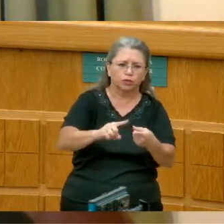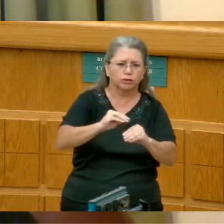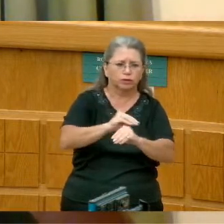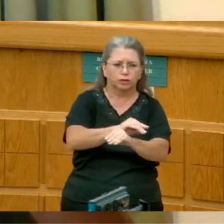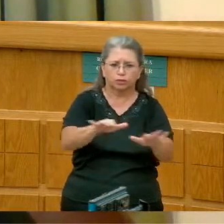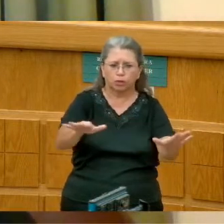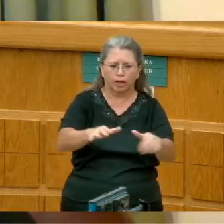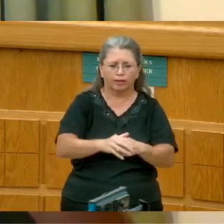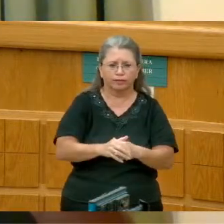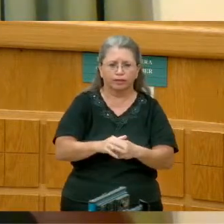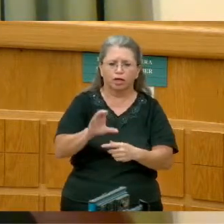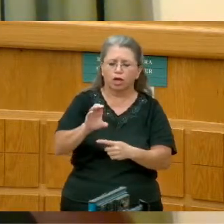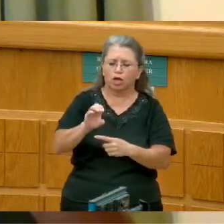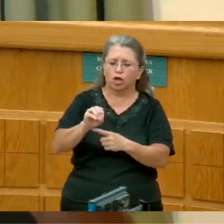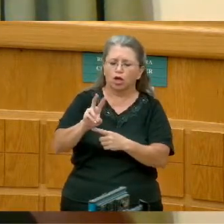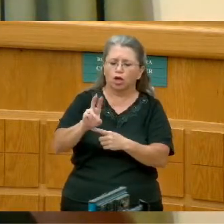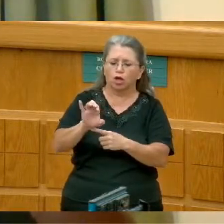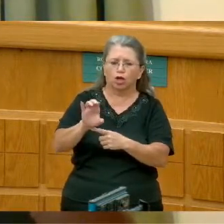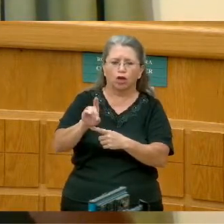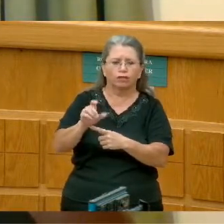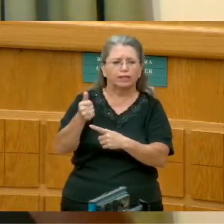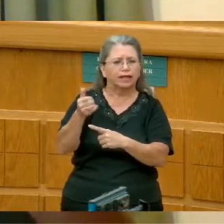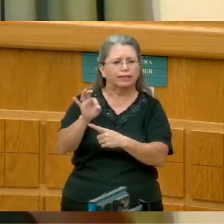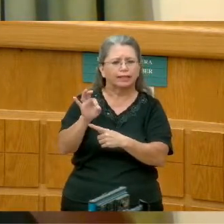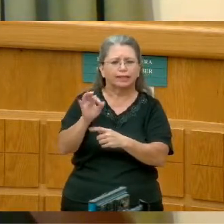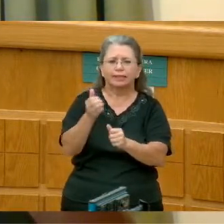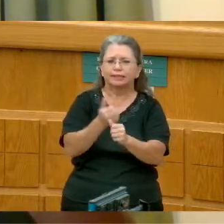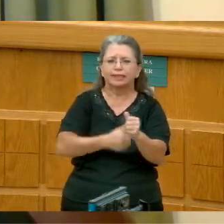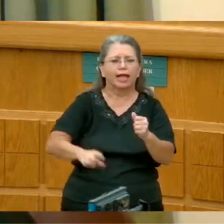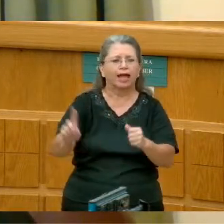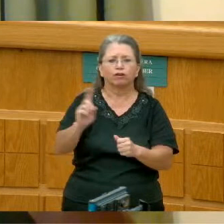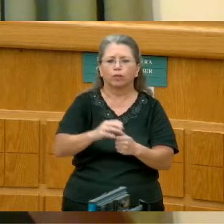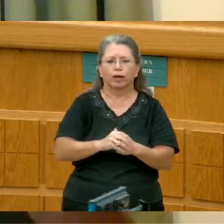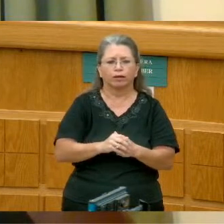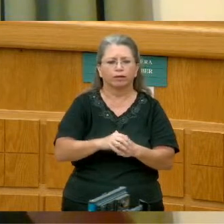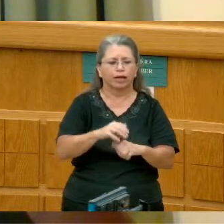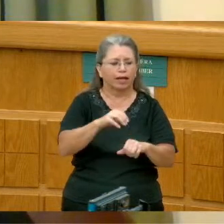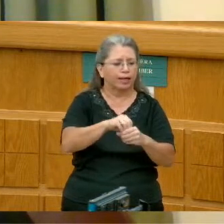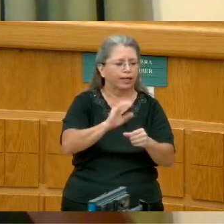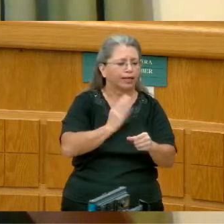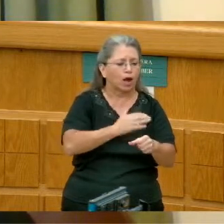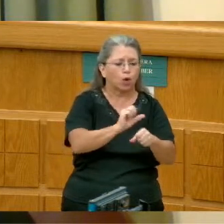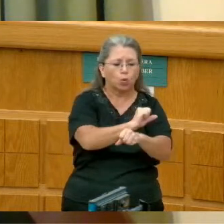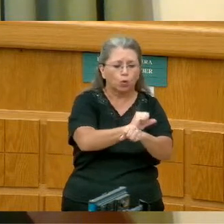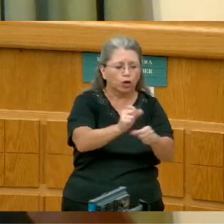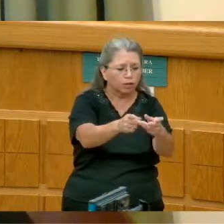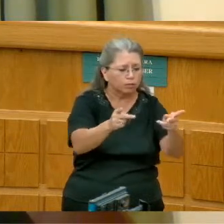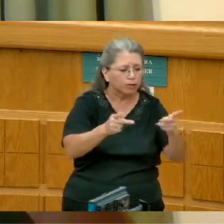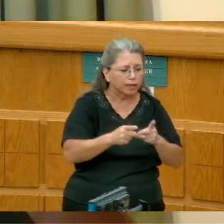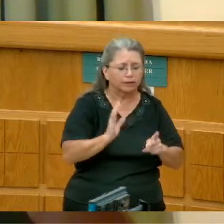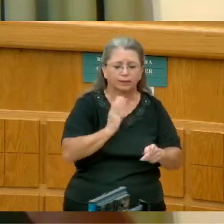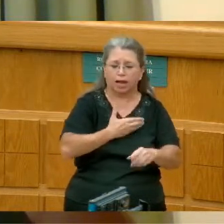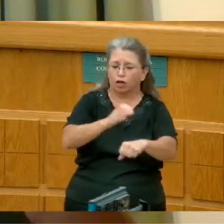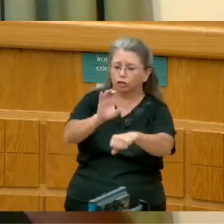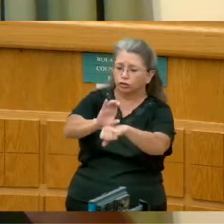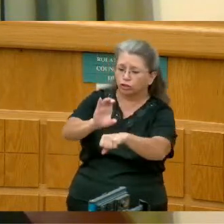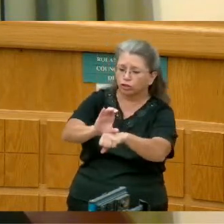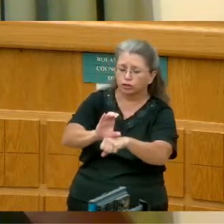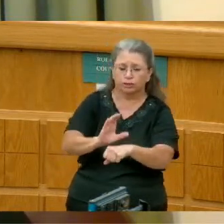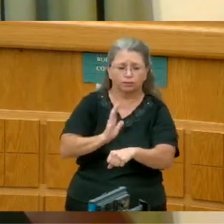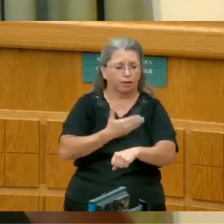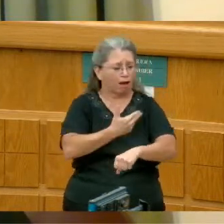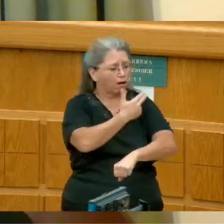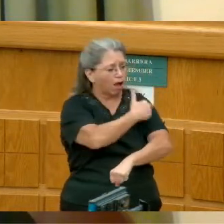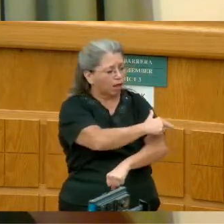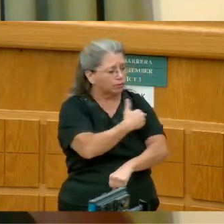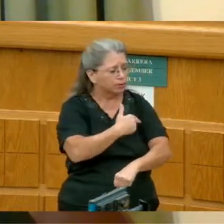COVID-19 is everywhere. It's in our workplace. It's in our churches. It's in our hospitals, nursing homes, and assisted